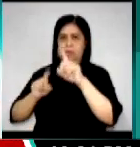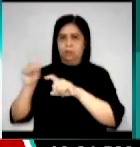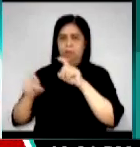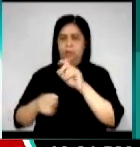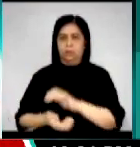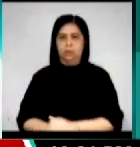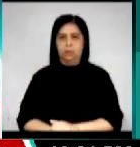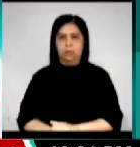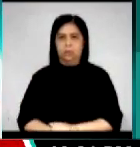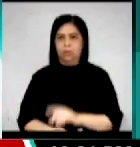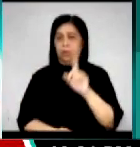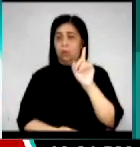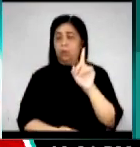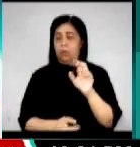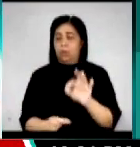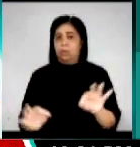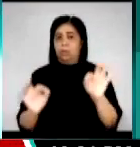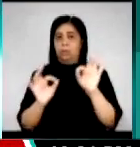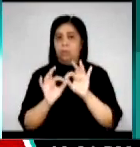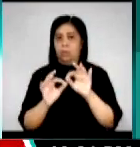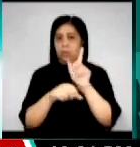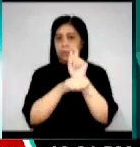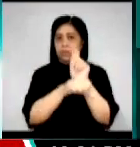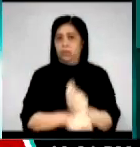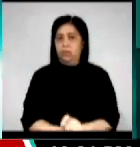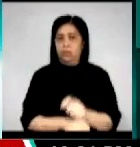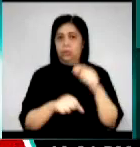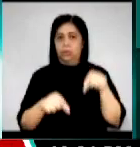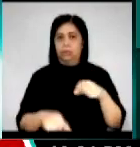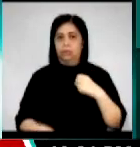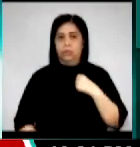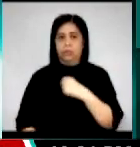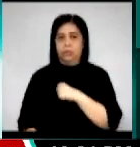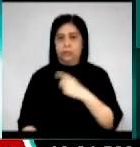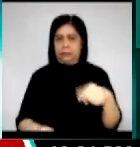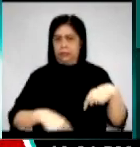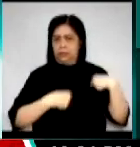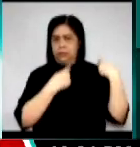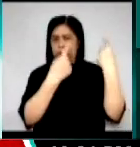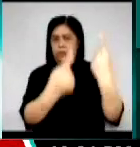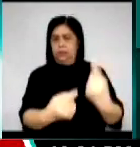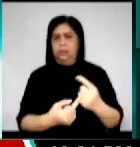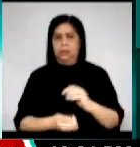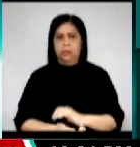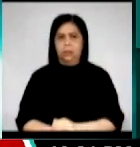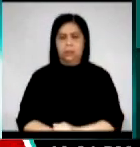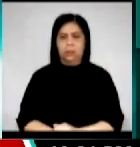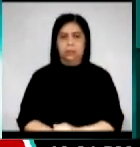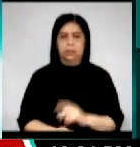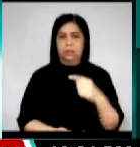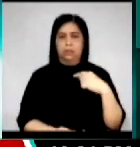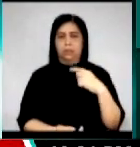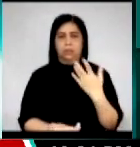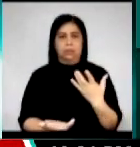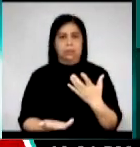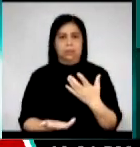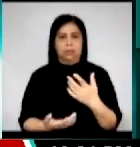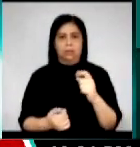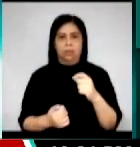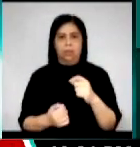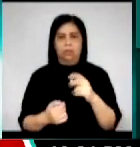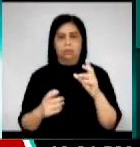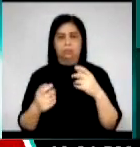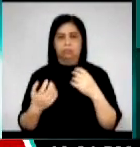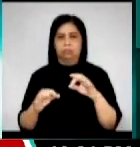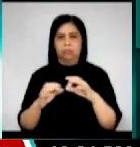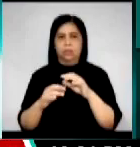One of the traditions of the Senate since time immemorial is that the cloture is never